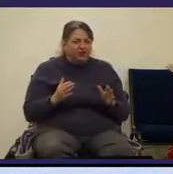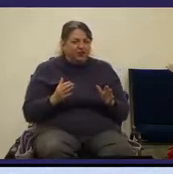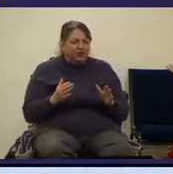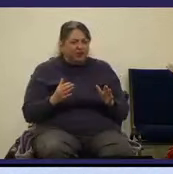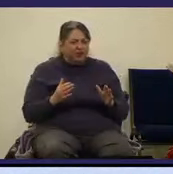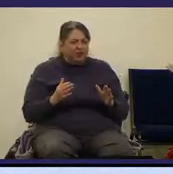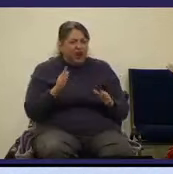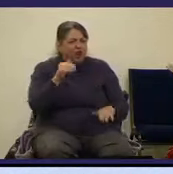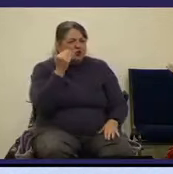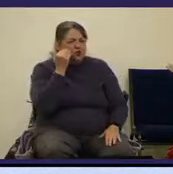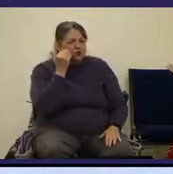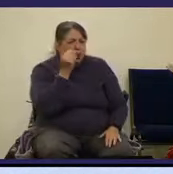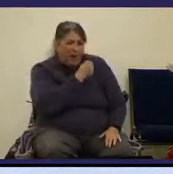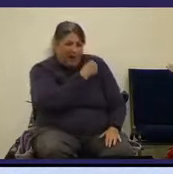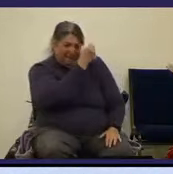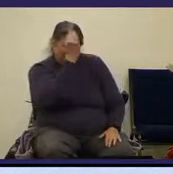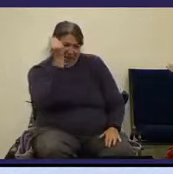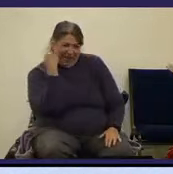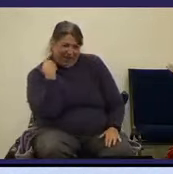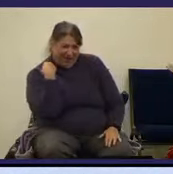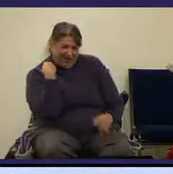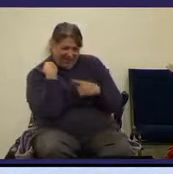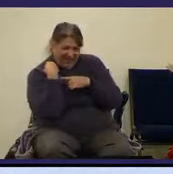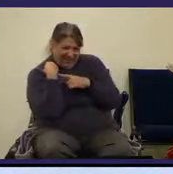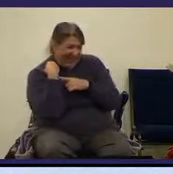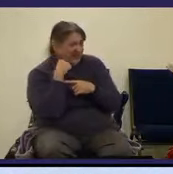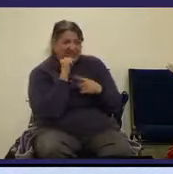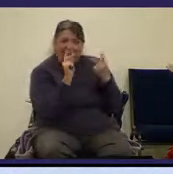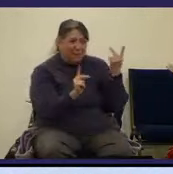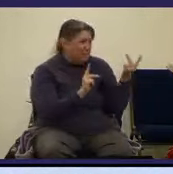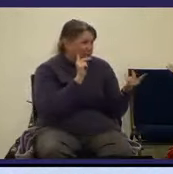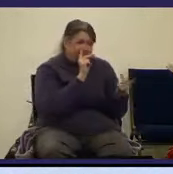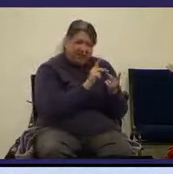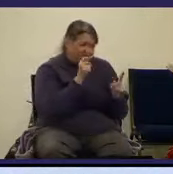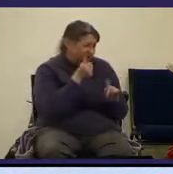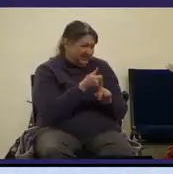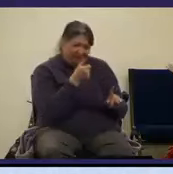the Immaculate Conception is a lie.